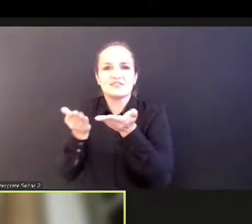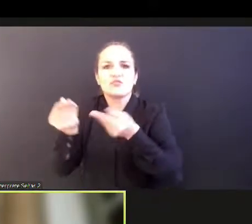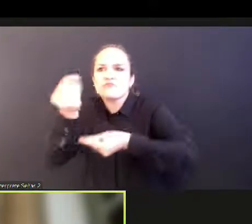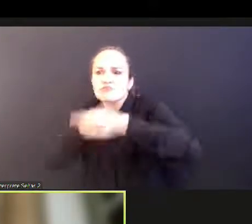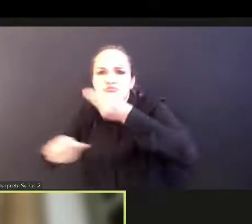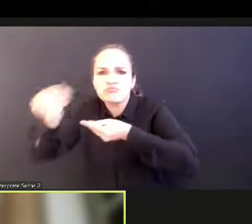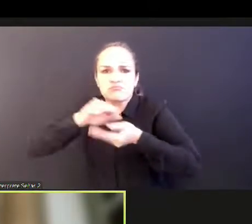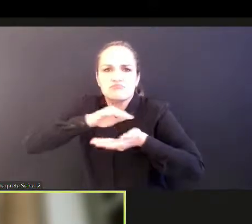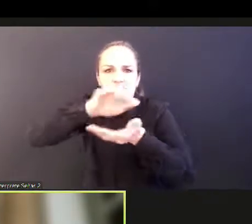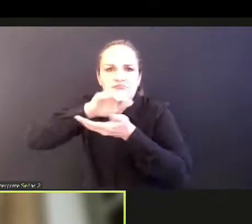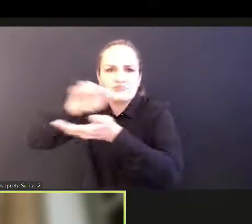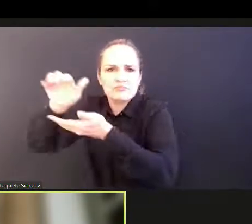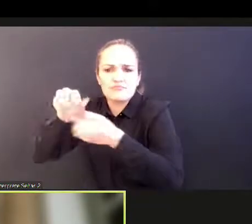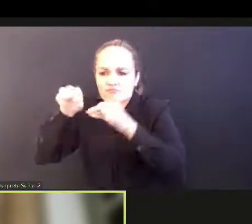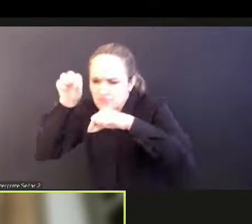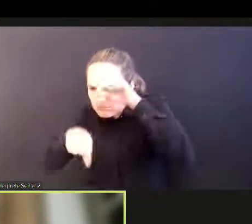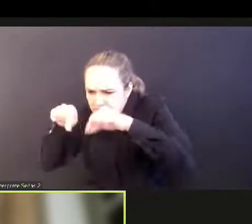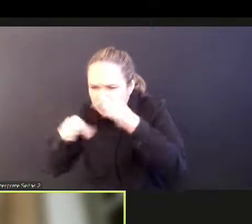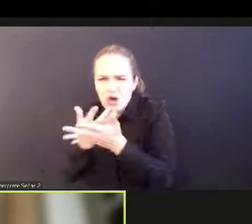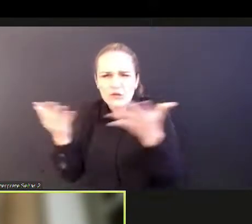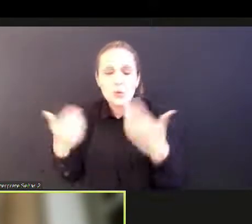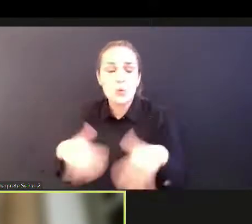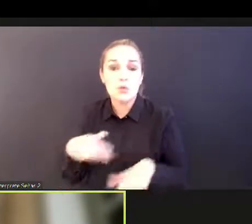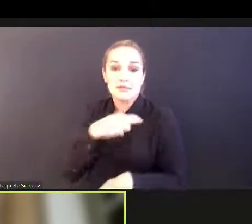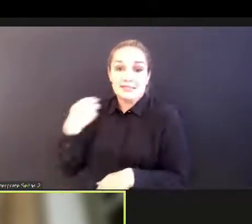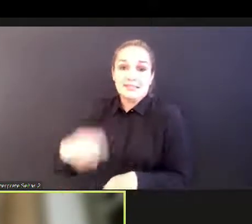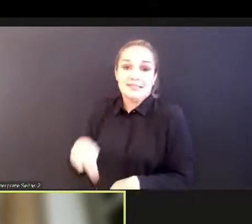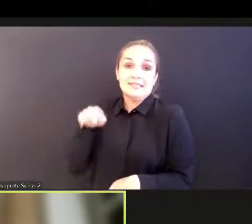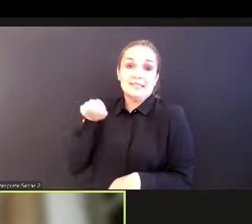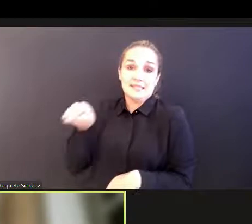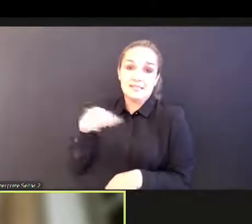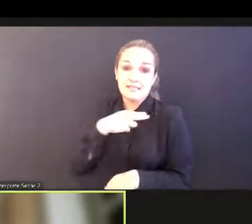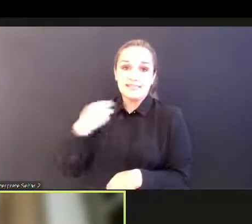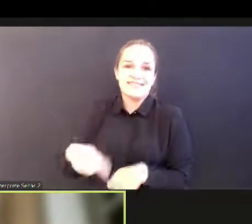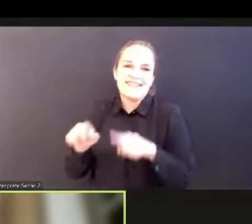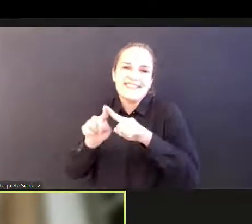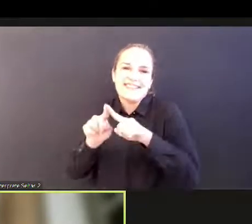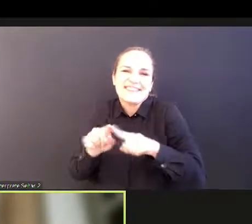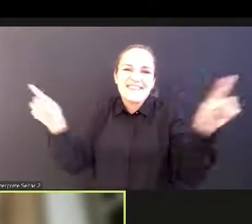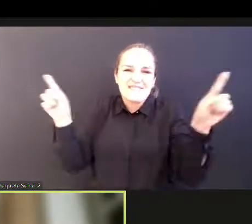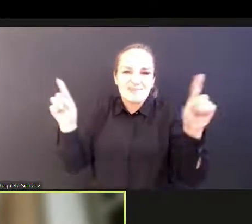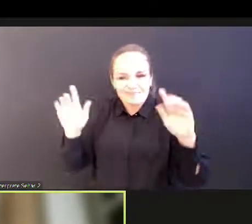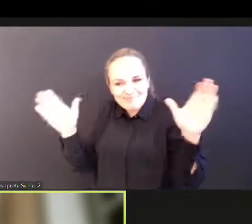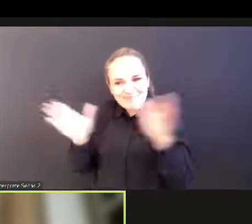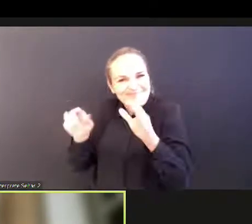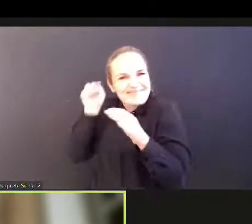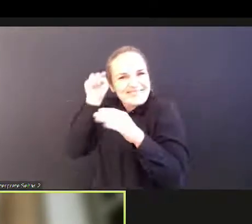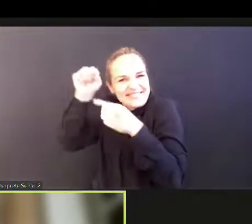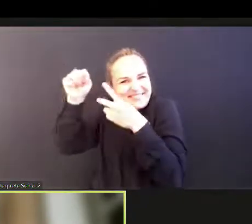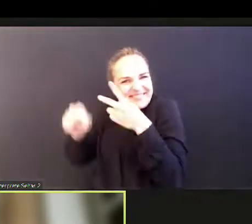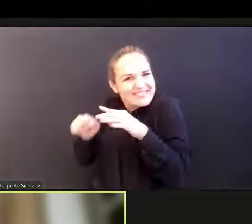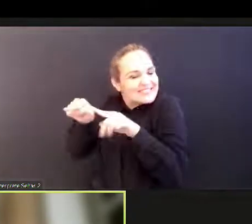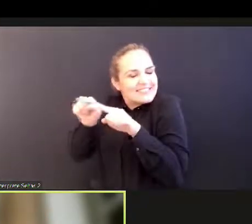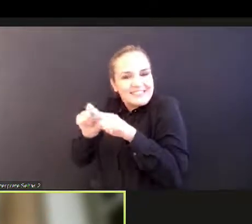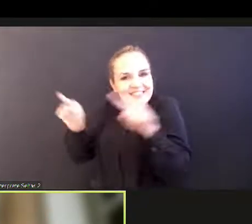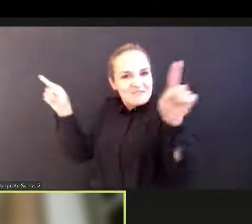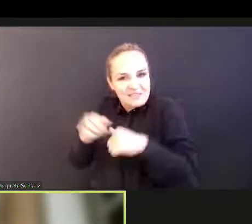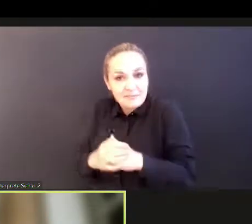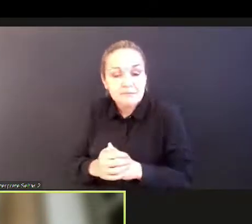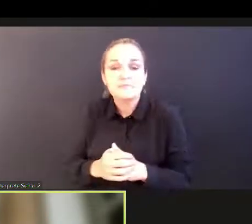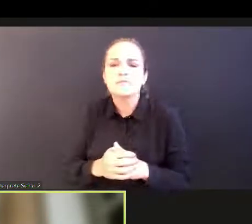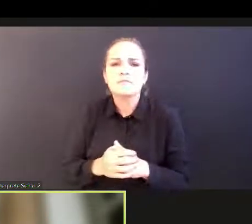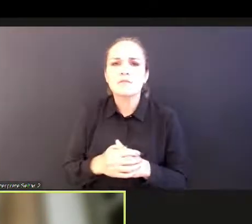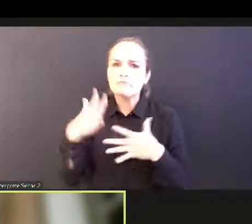I think, in that respect from the other sort of traditional ICT services exporters. The other interesting thing with China is it's